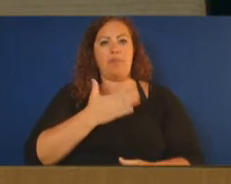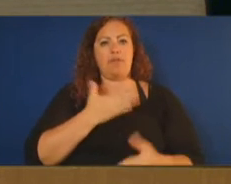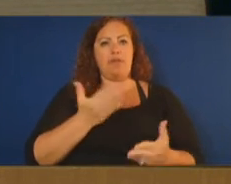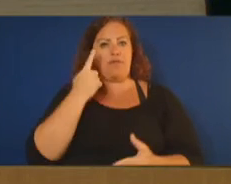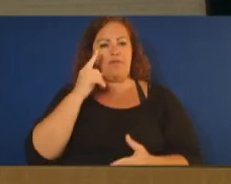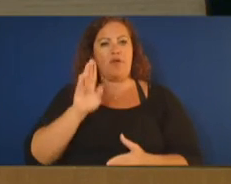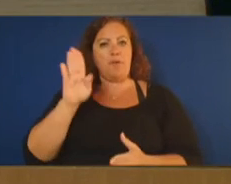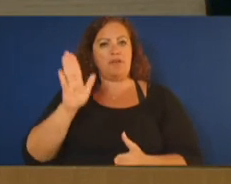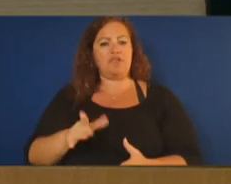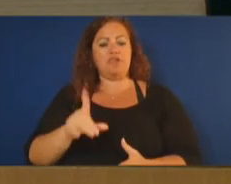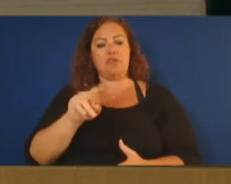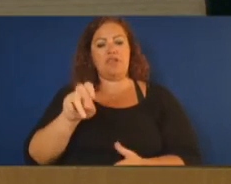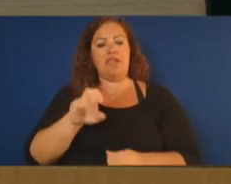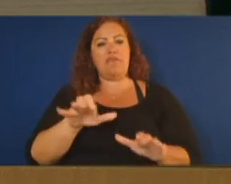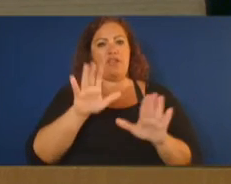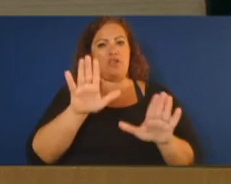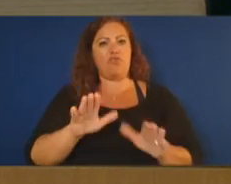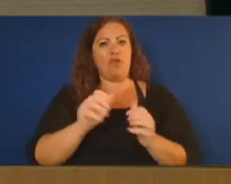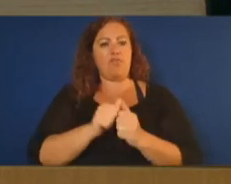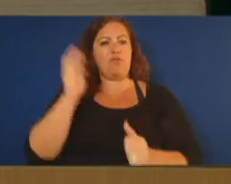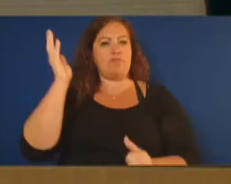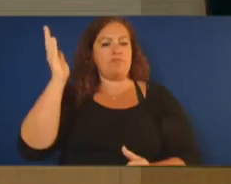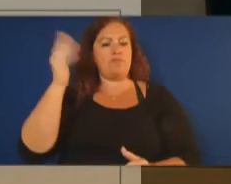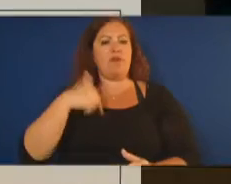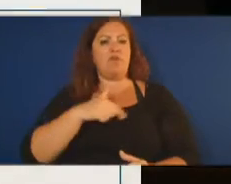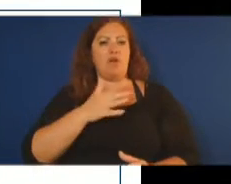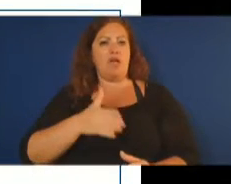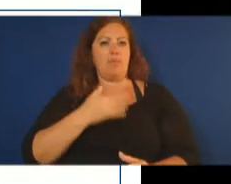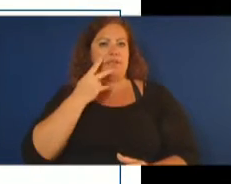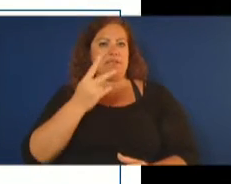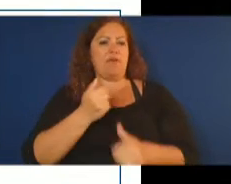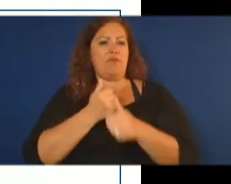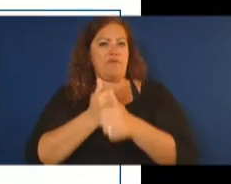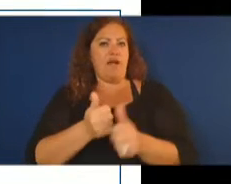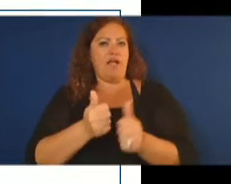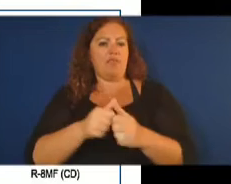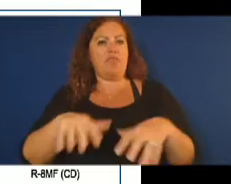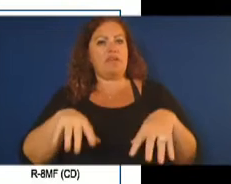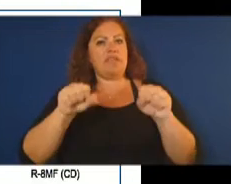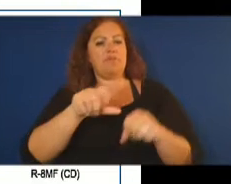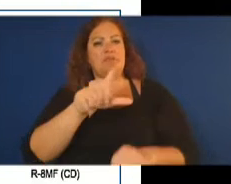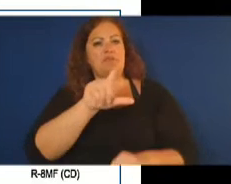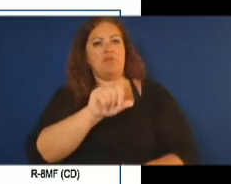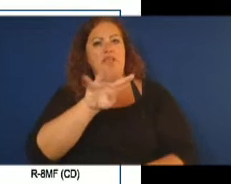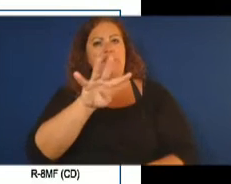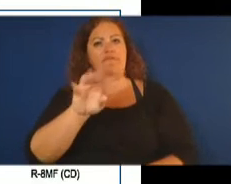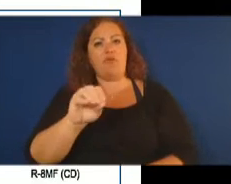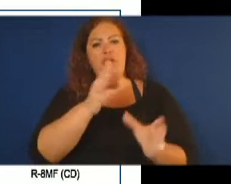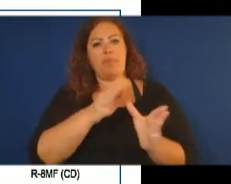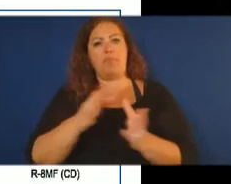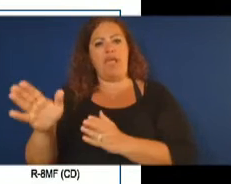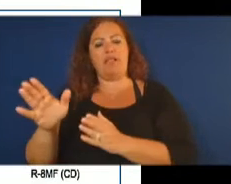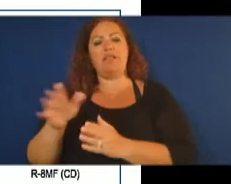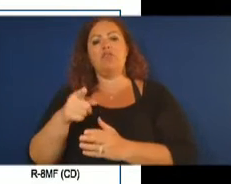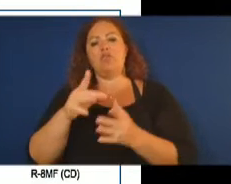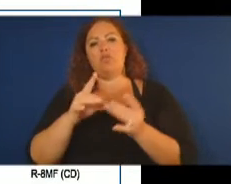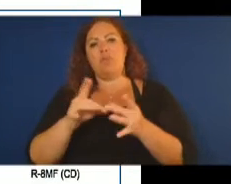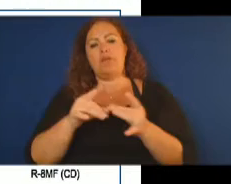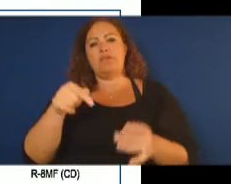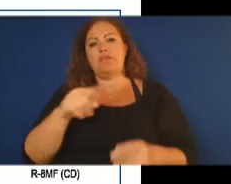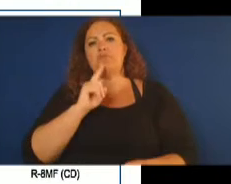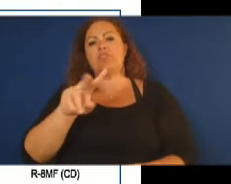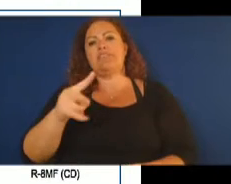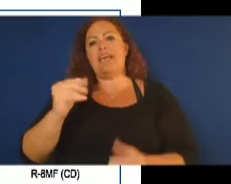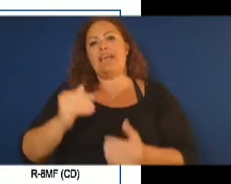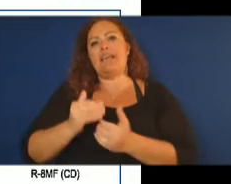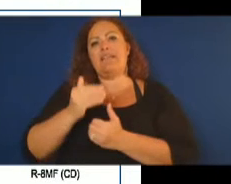Dave did a great job on the presentation we're pleased to say that we're consistent with the adopted 2014 plan and as he mentioned this is really a second phase to the